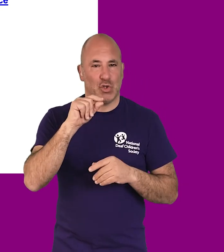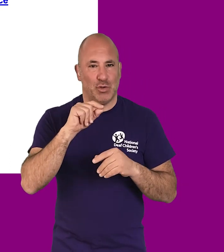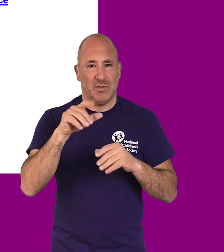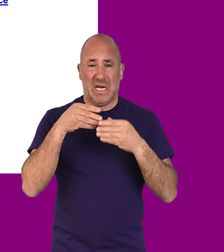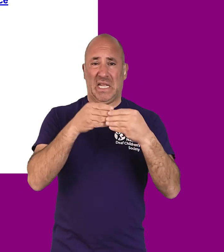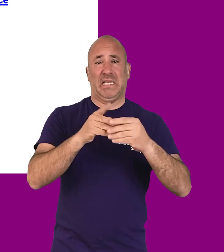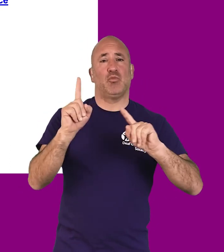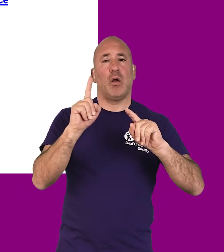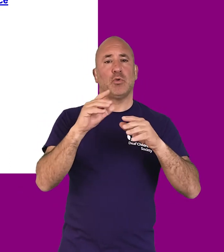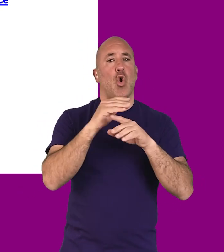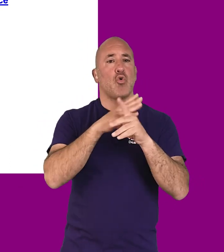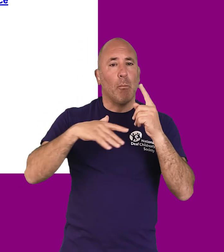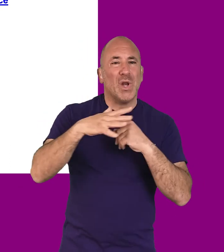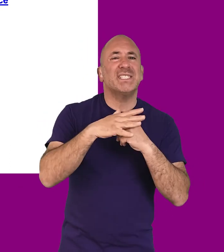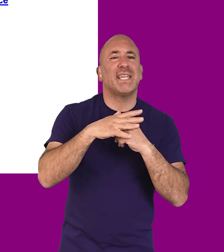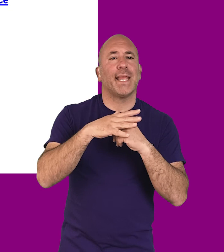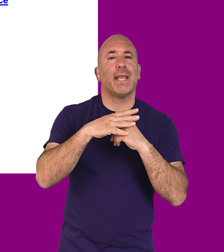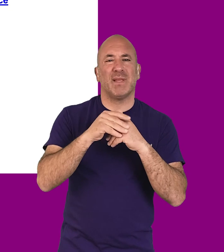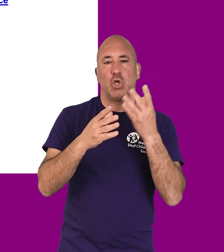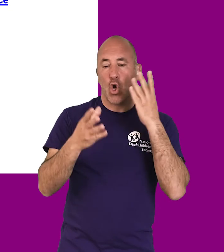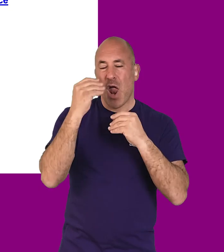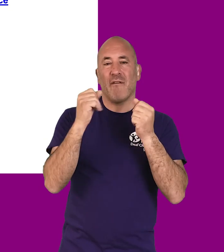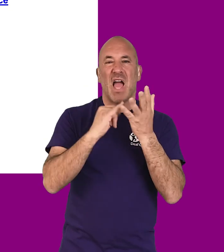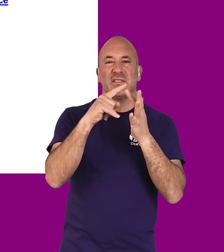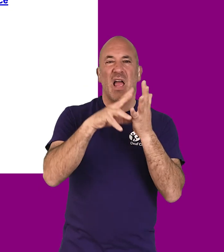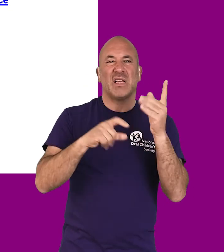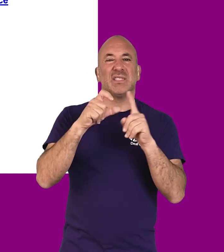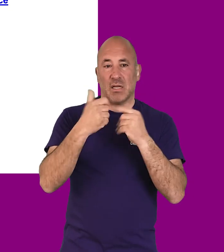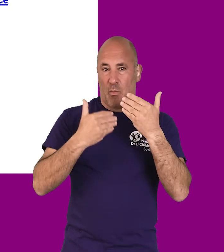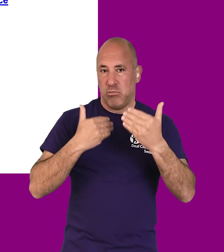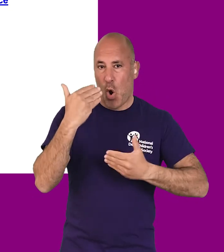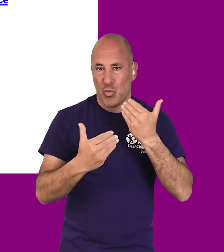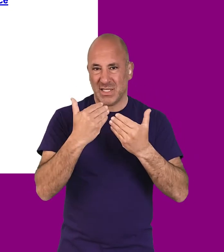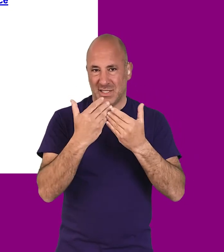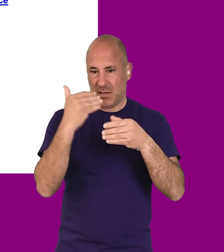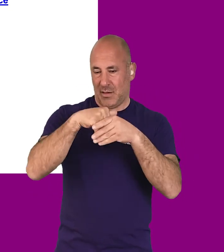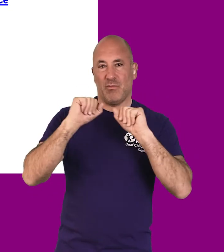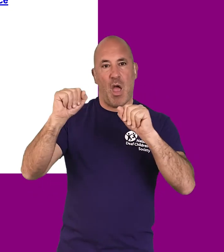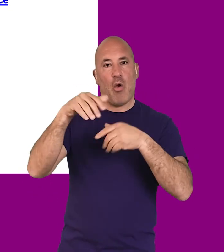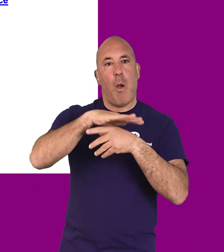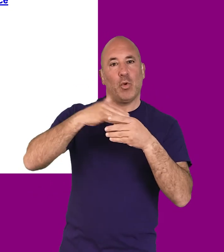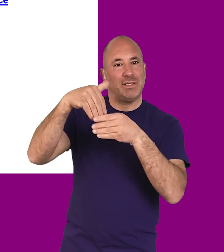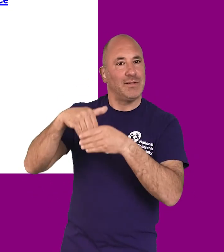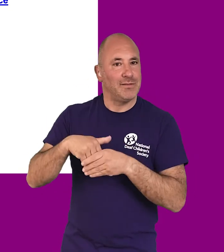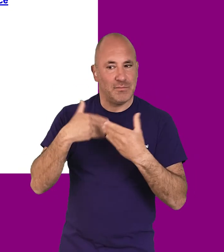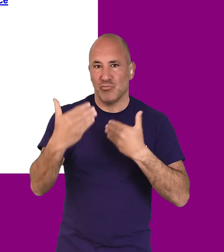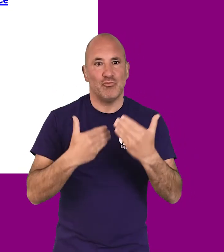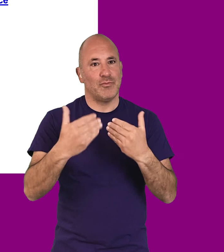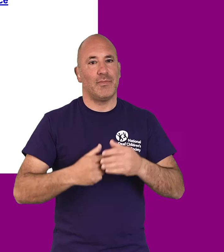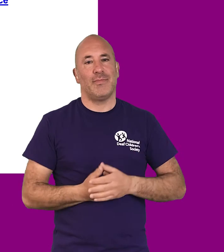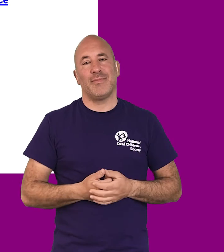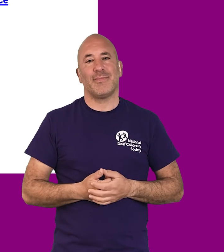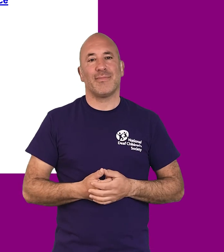on community, making sure that learners with SEND are progressing and being present within their